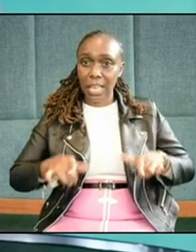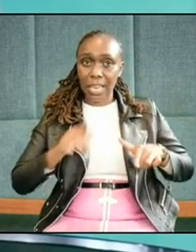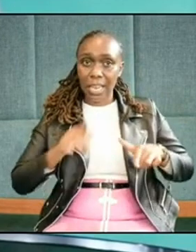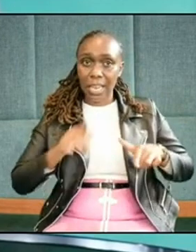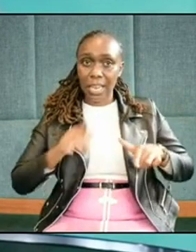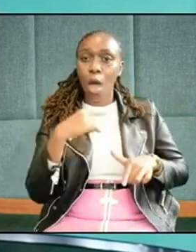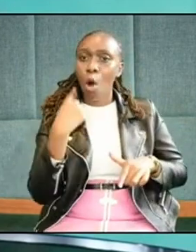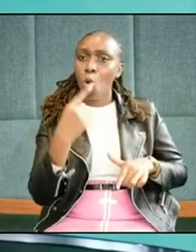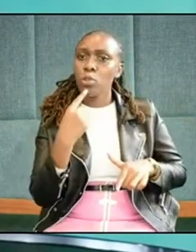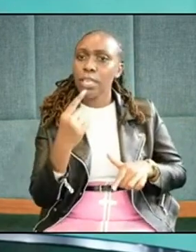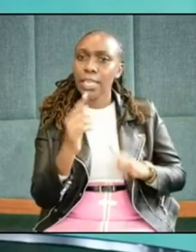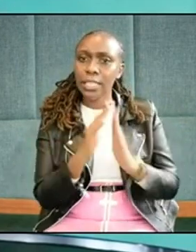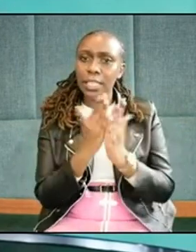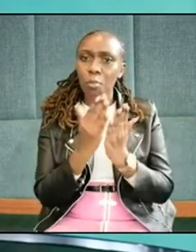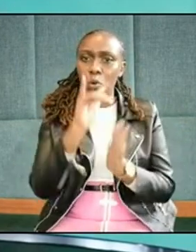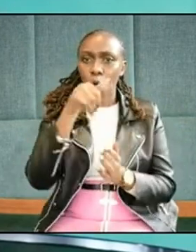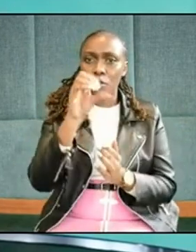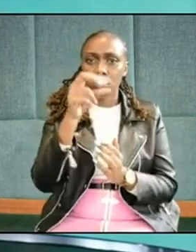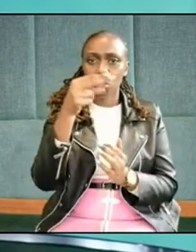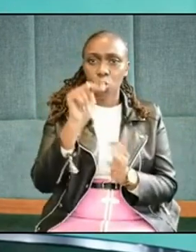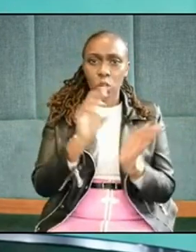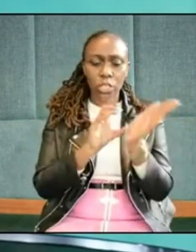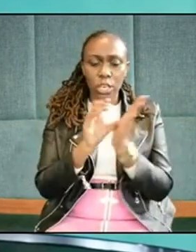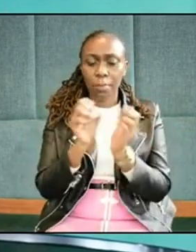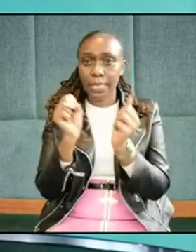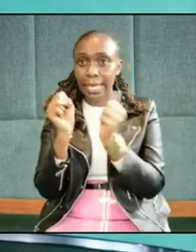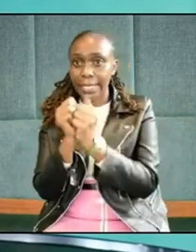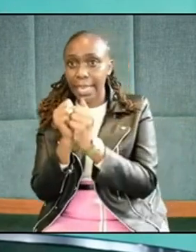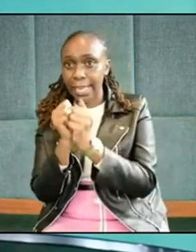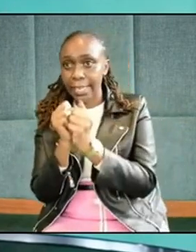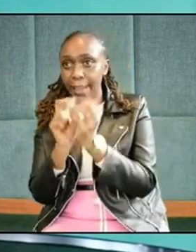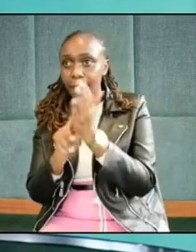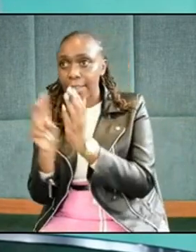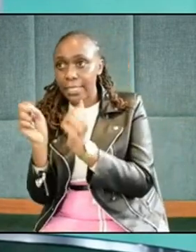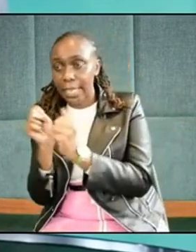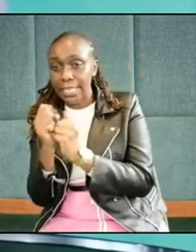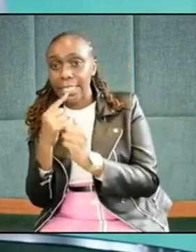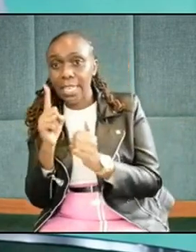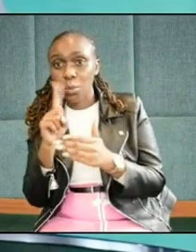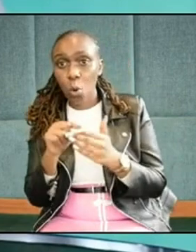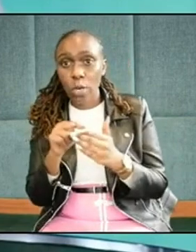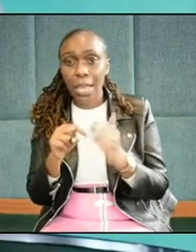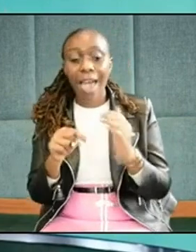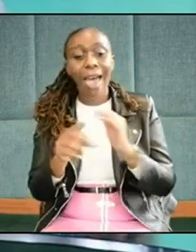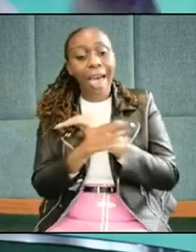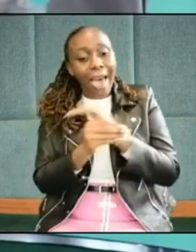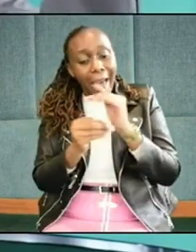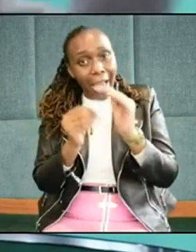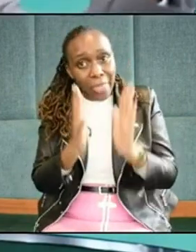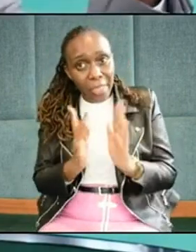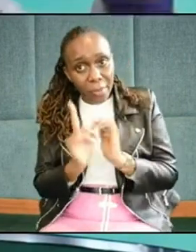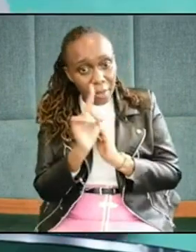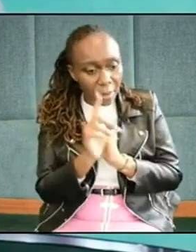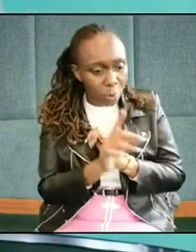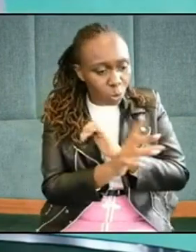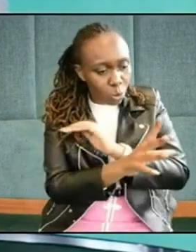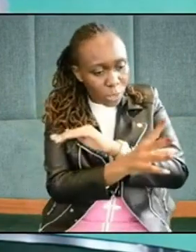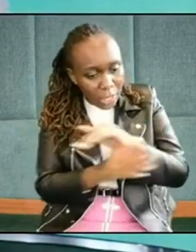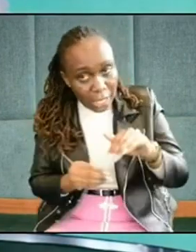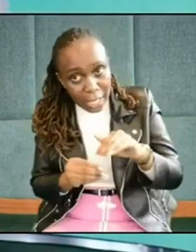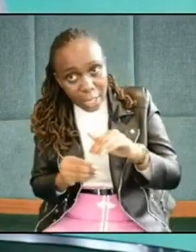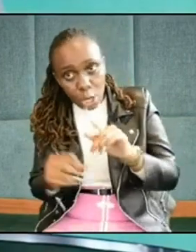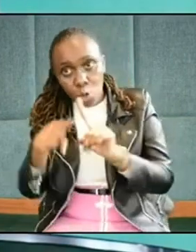in John chapter 10, verse 10, a thief cometh to steal and to kill and to destroy,